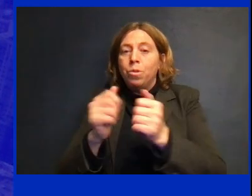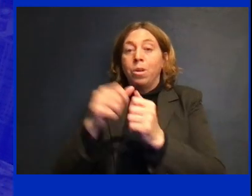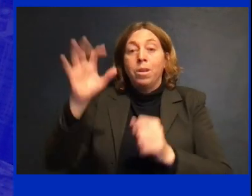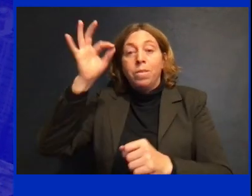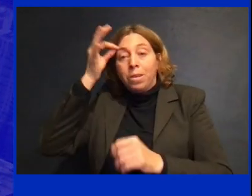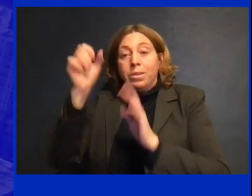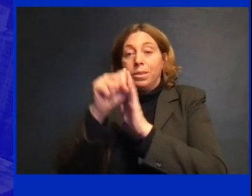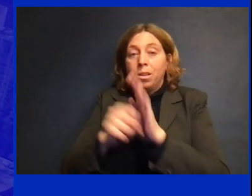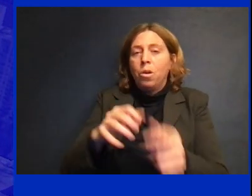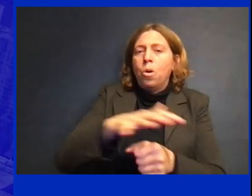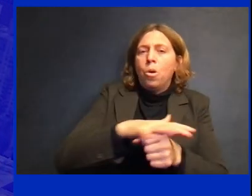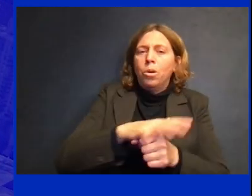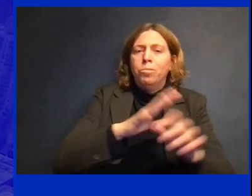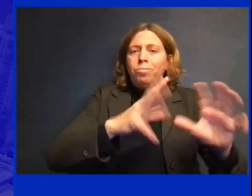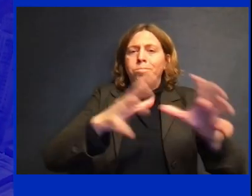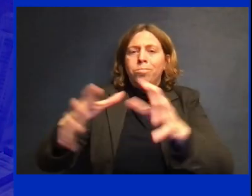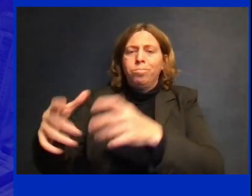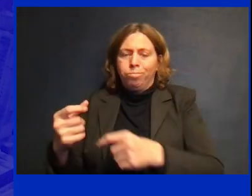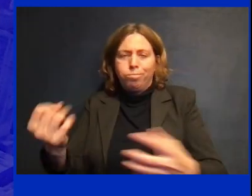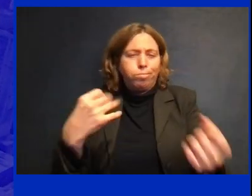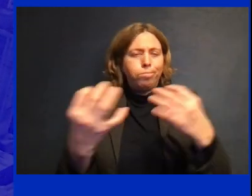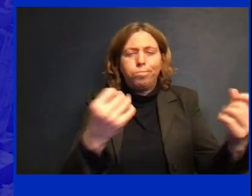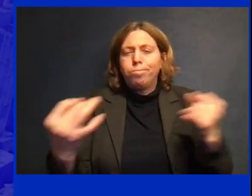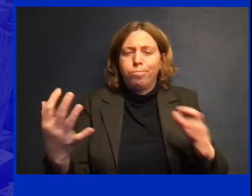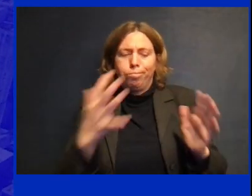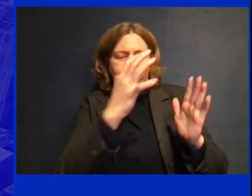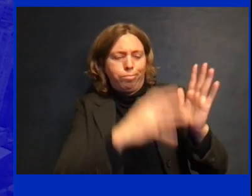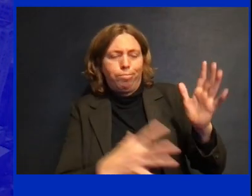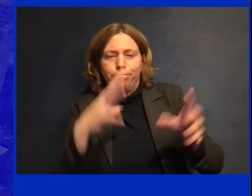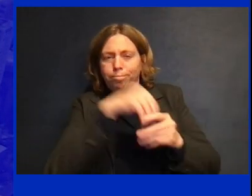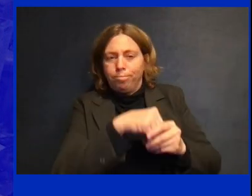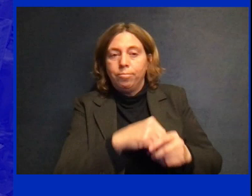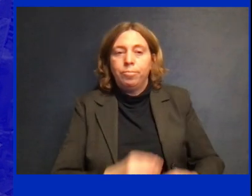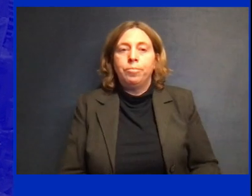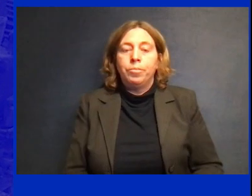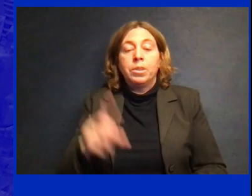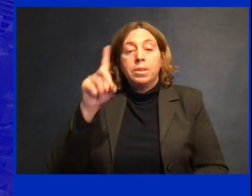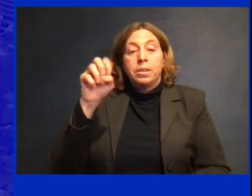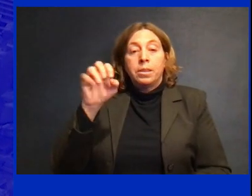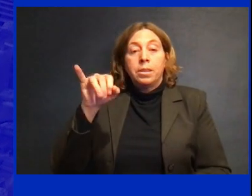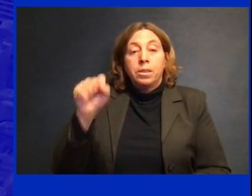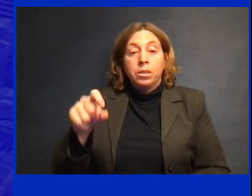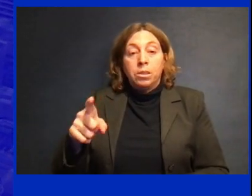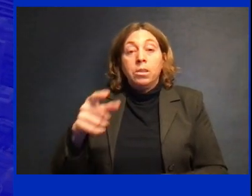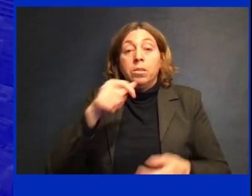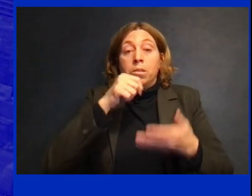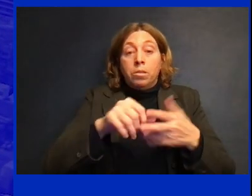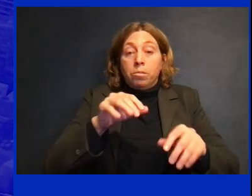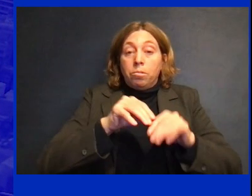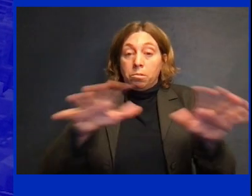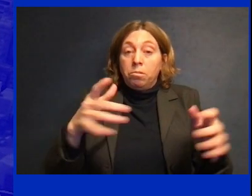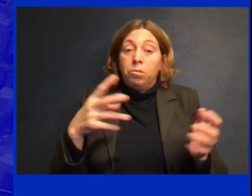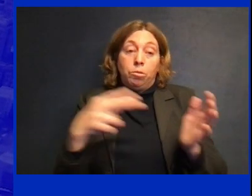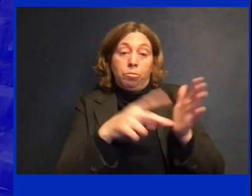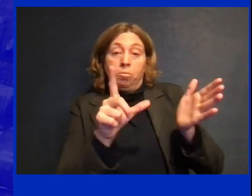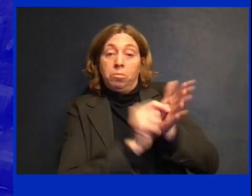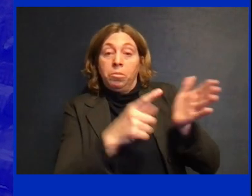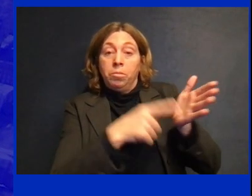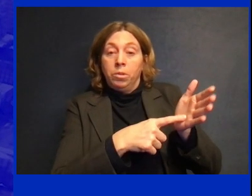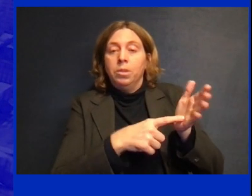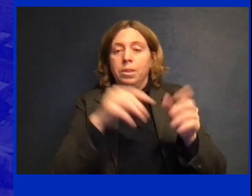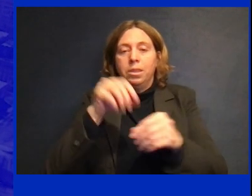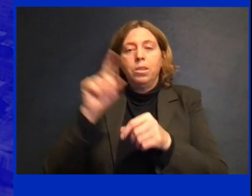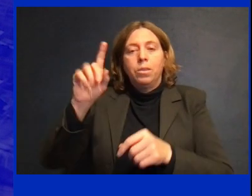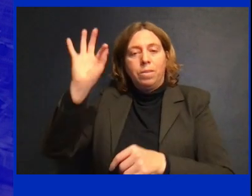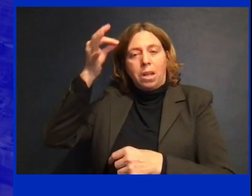federal, state, and local entities. The DEIS Notice of Availability was published in the Federal